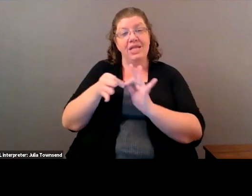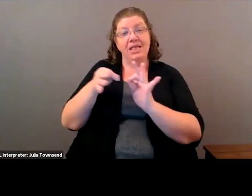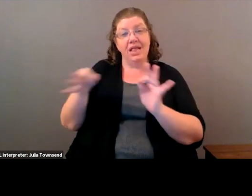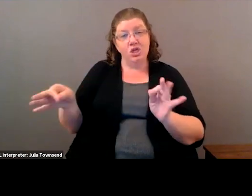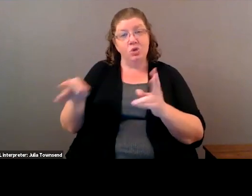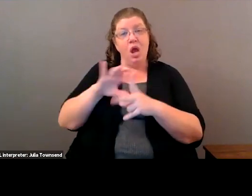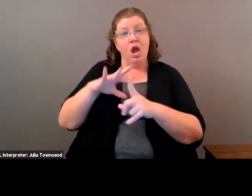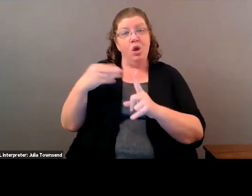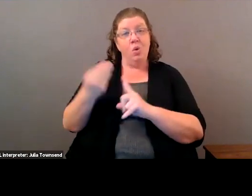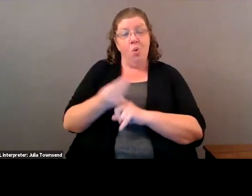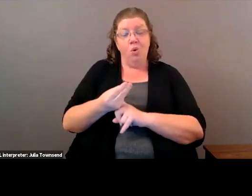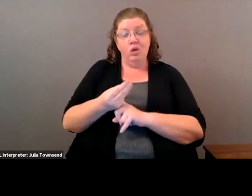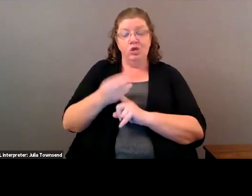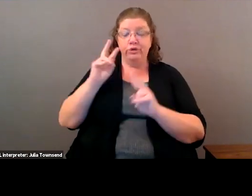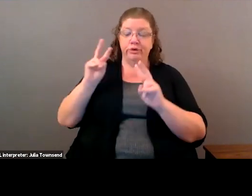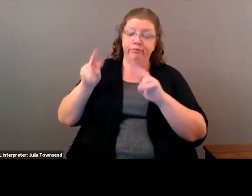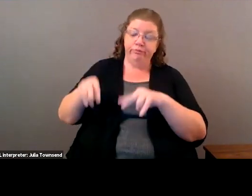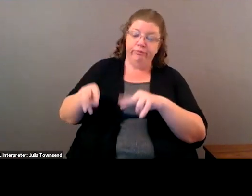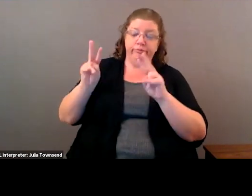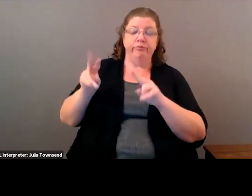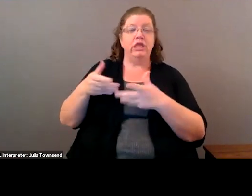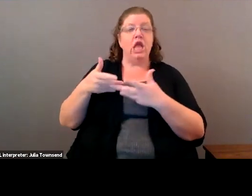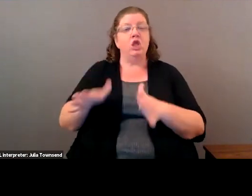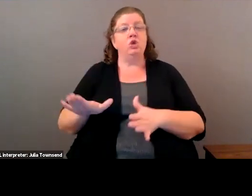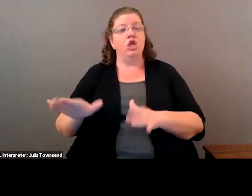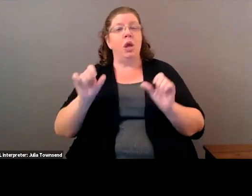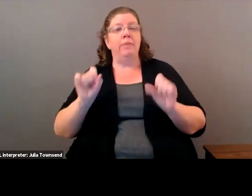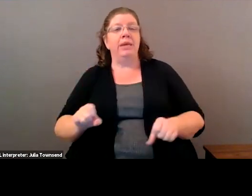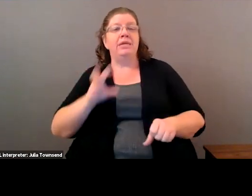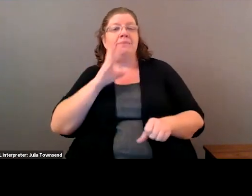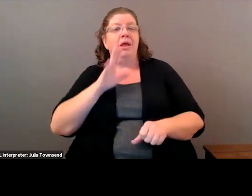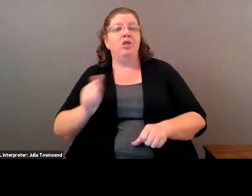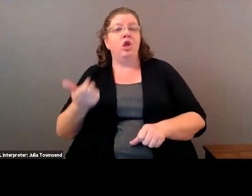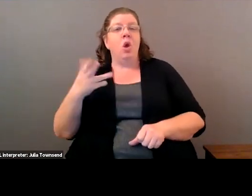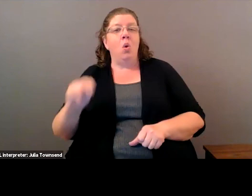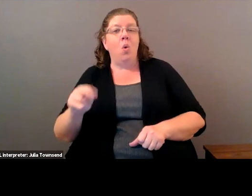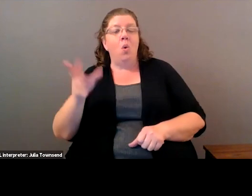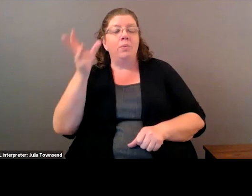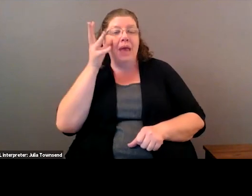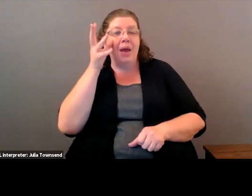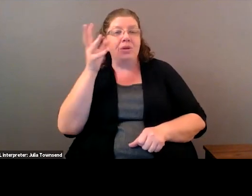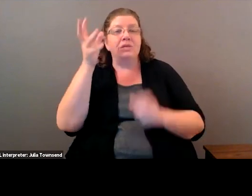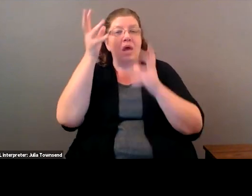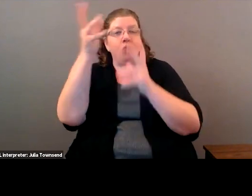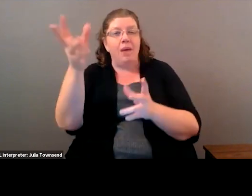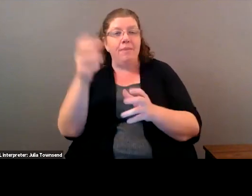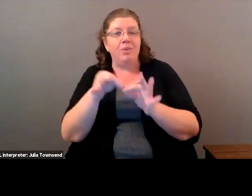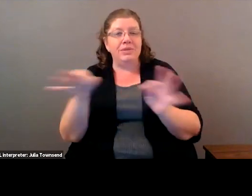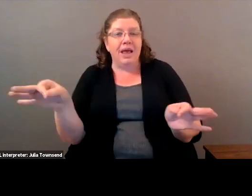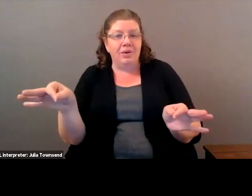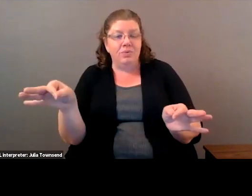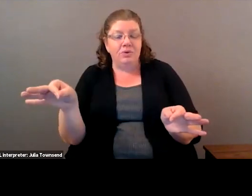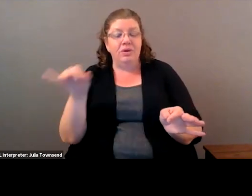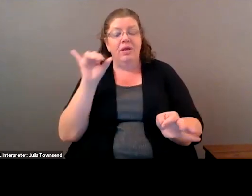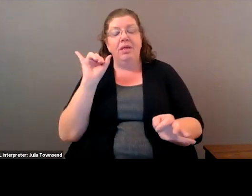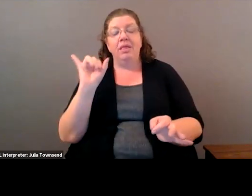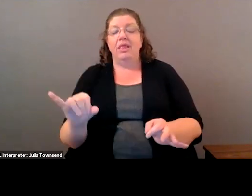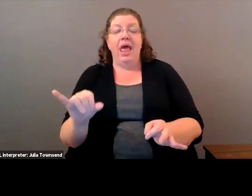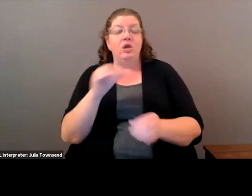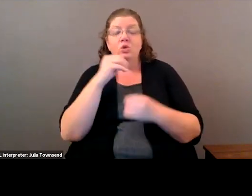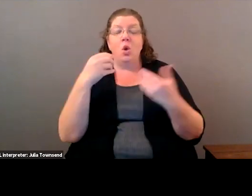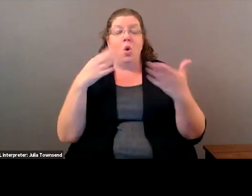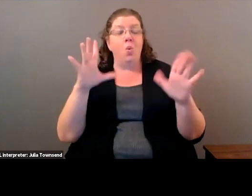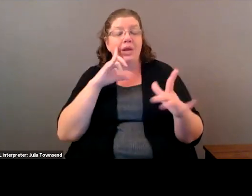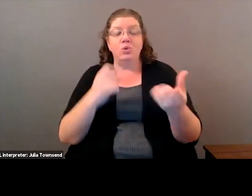cultural devaluation, lose their ability to speak their own parents' and grandparents' language. That is no way to